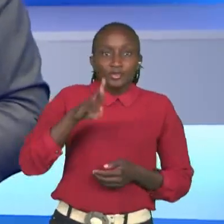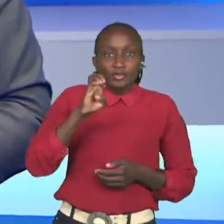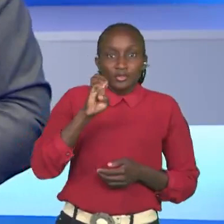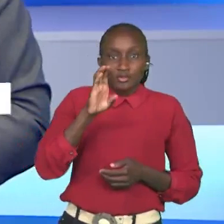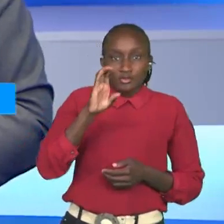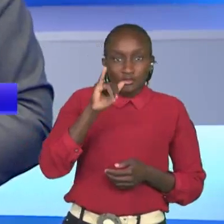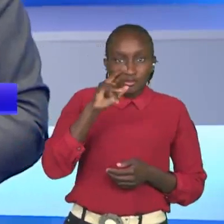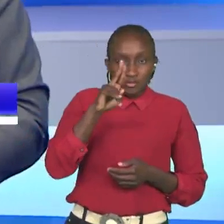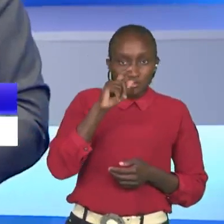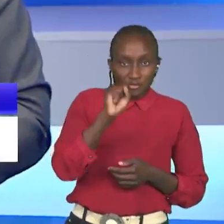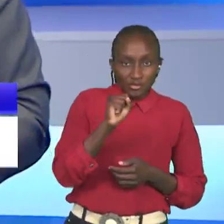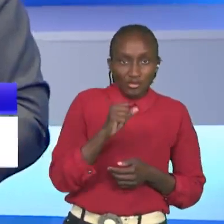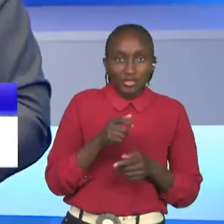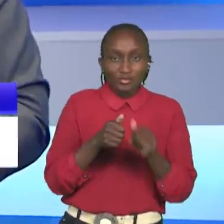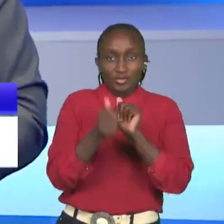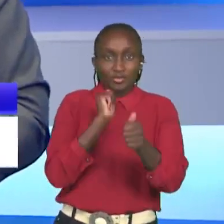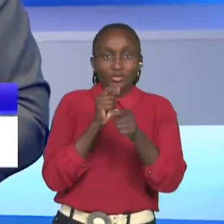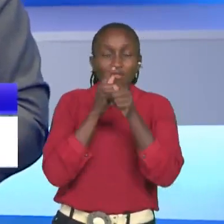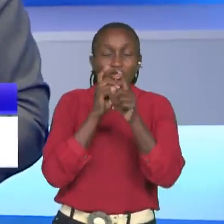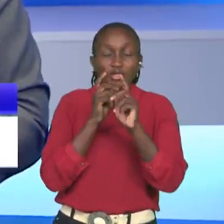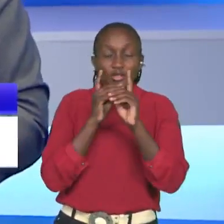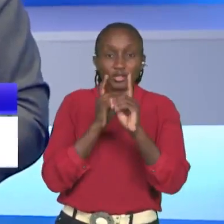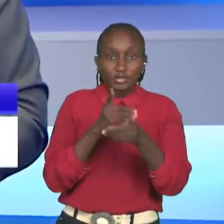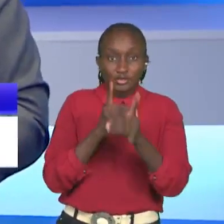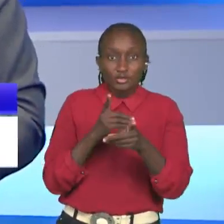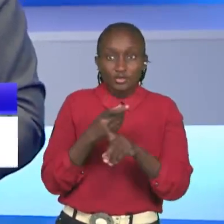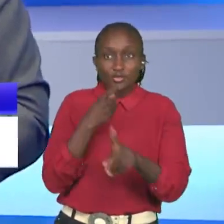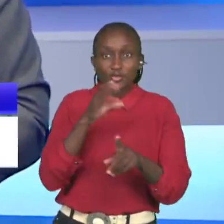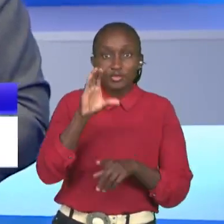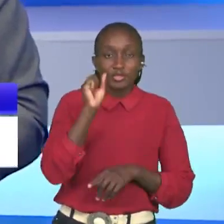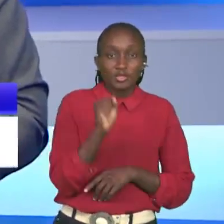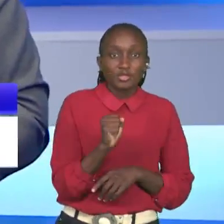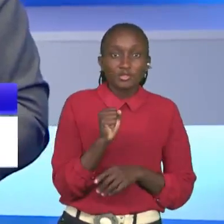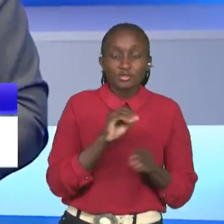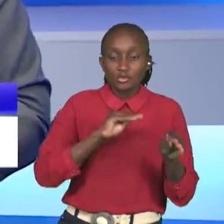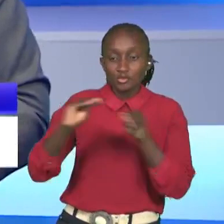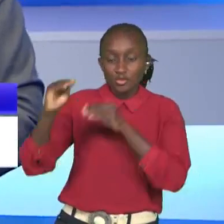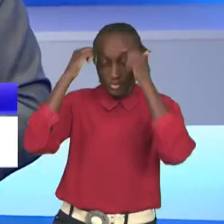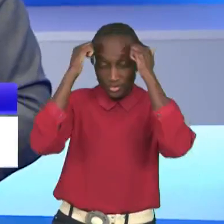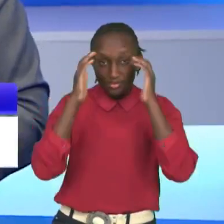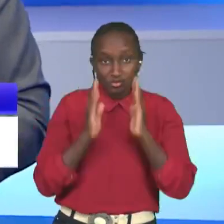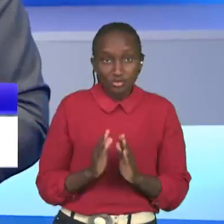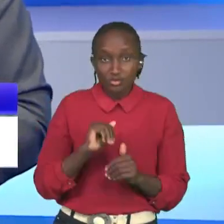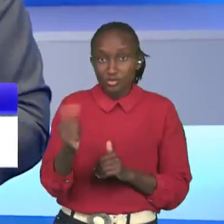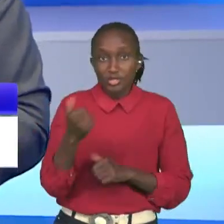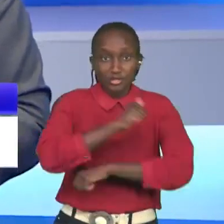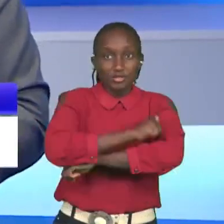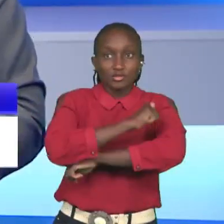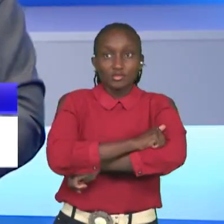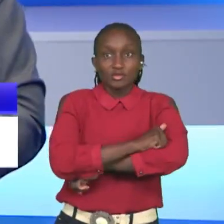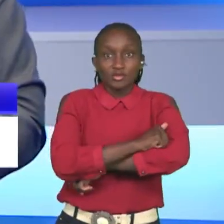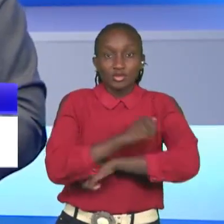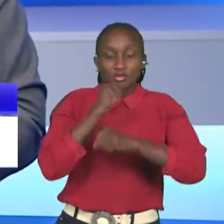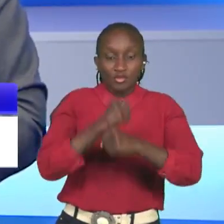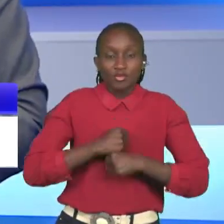parents have declined a directive by Education Cabinet Secretary Professor George Magoha to relocate their pupils to other schools, among them